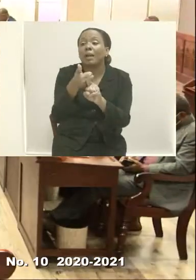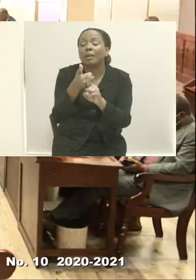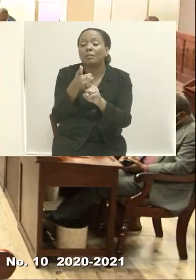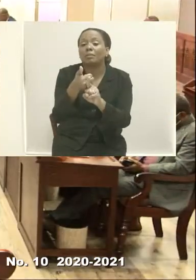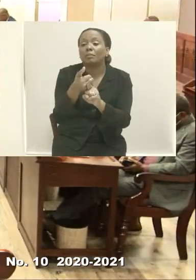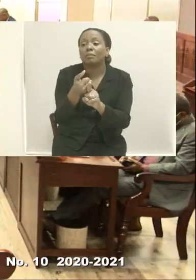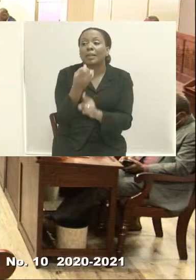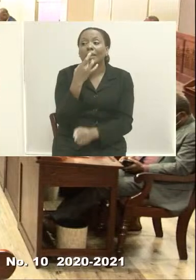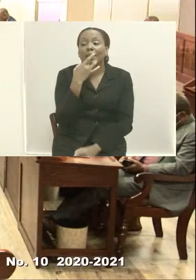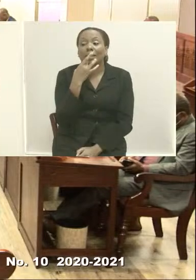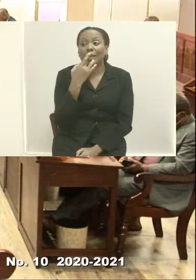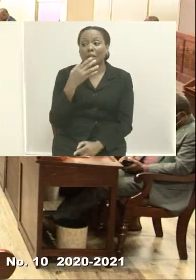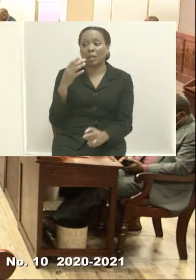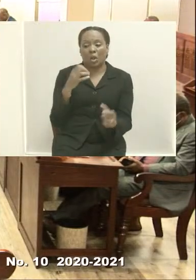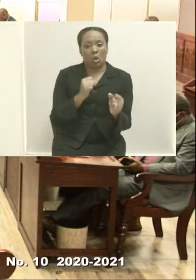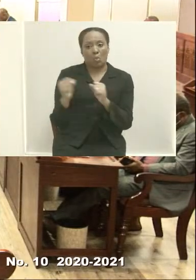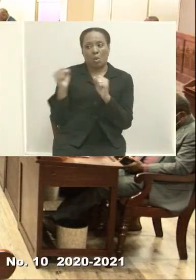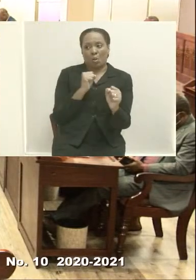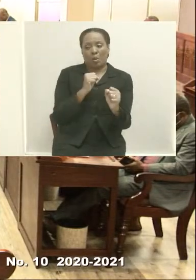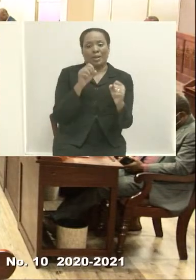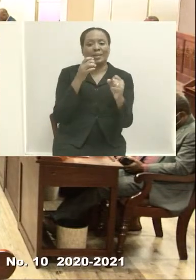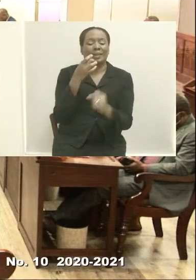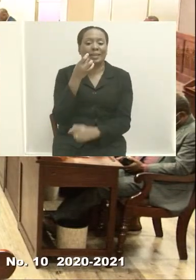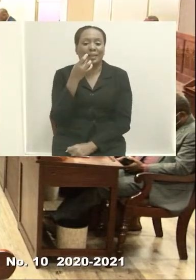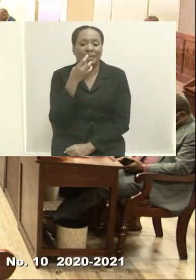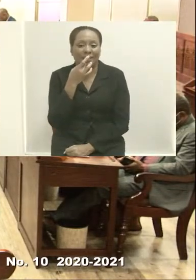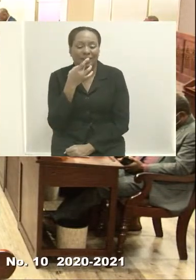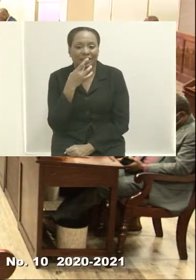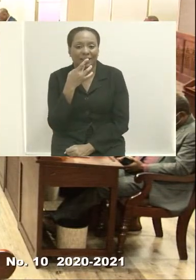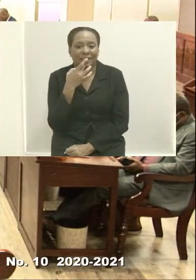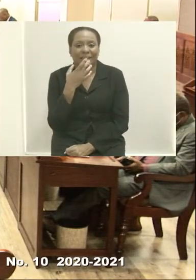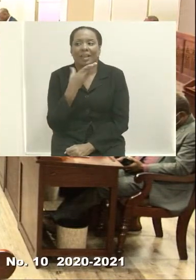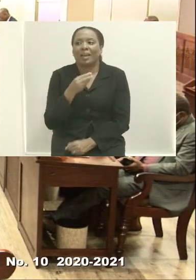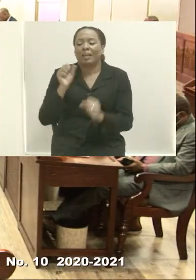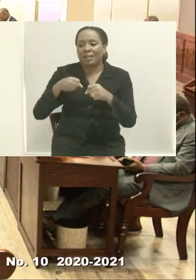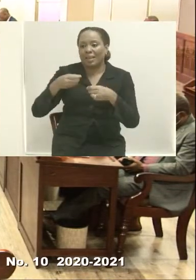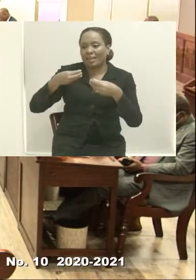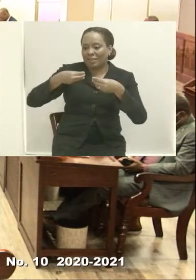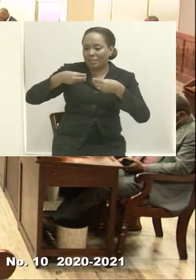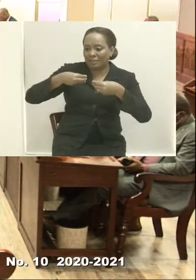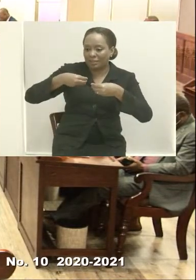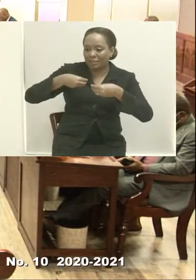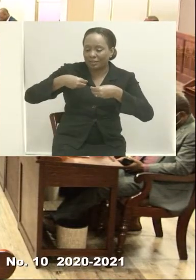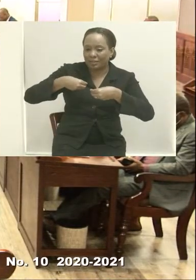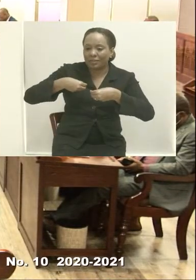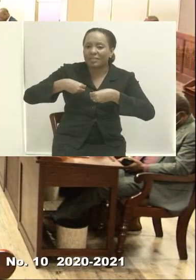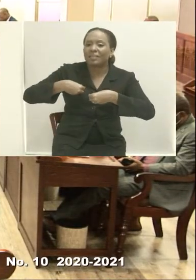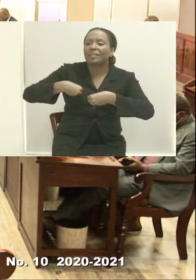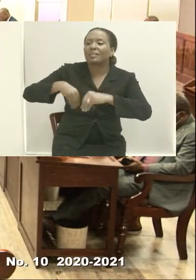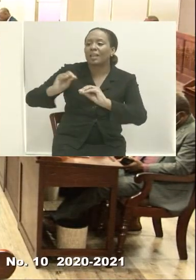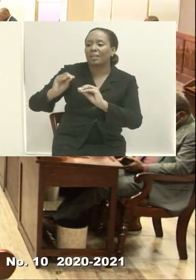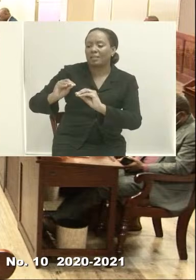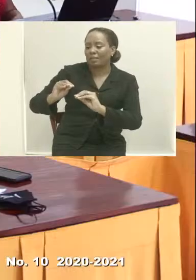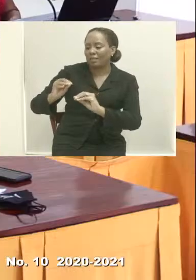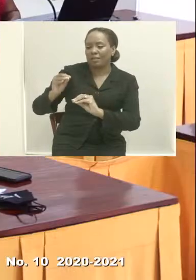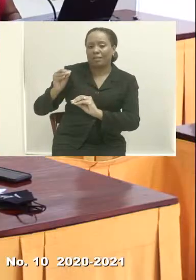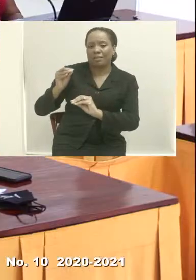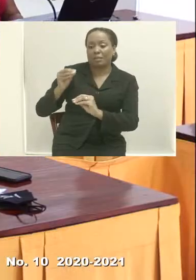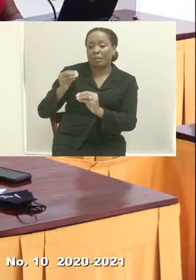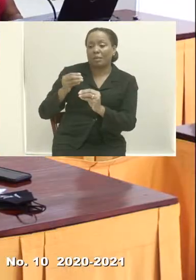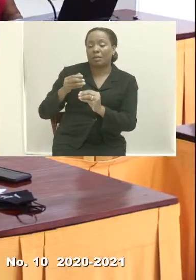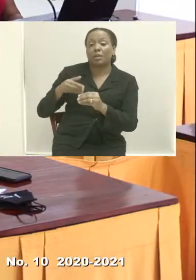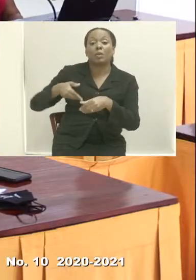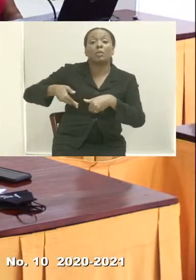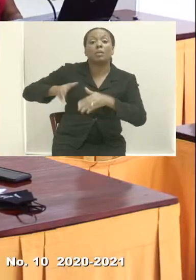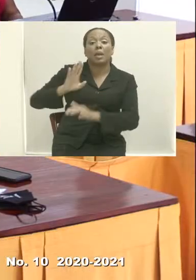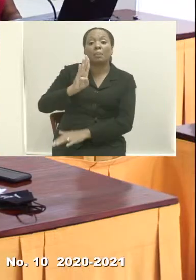power, electricity, and to sell it into the grid. The Light and Power will be in this market structure what is called a single buyer or